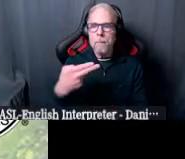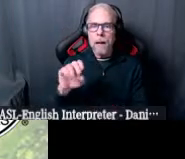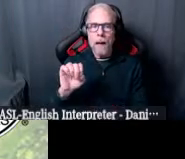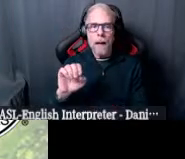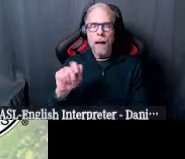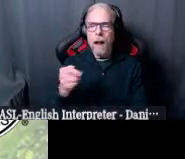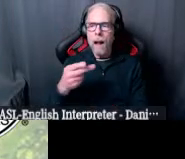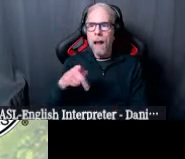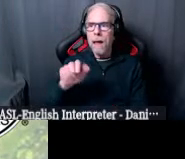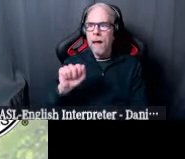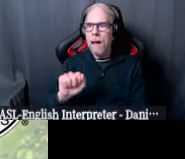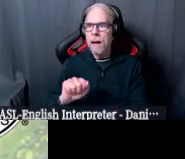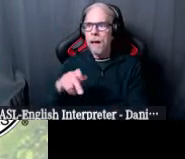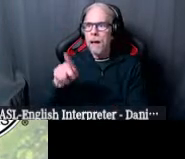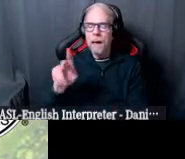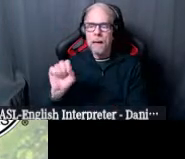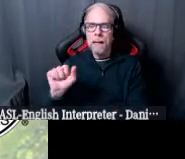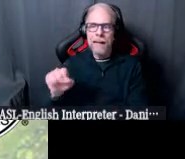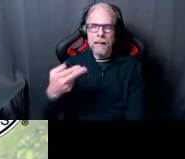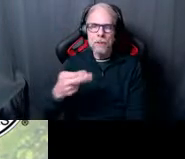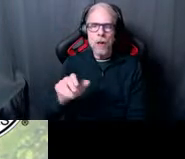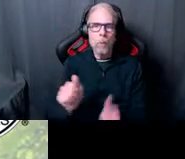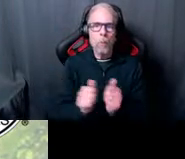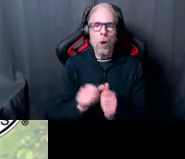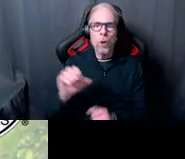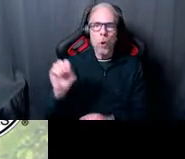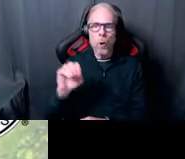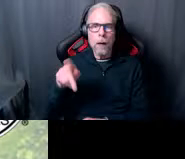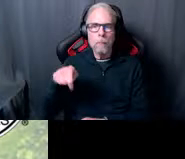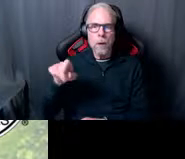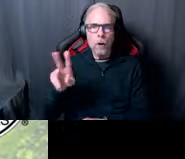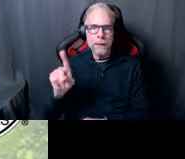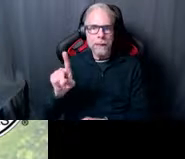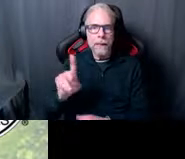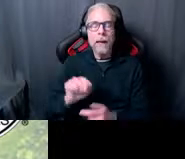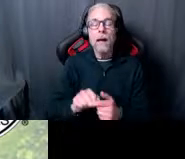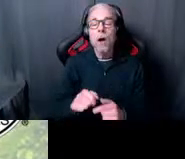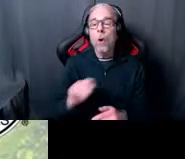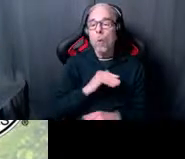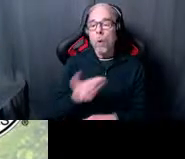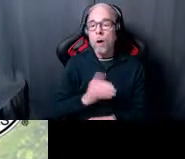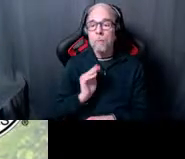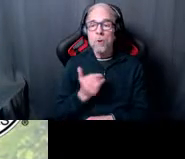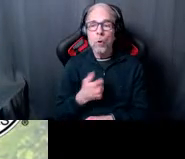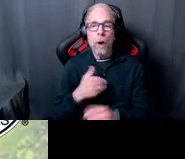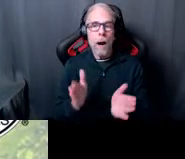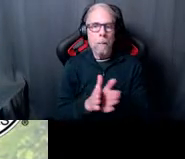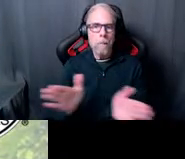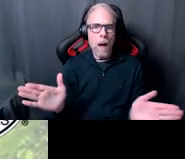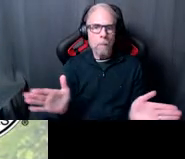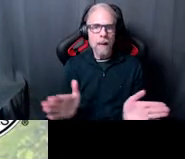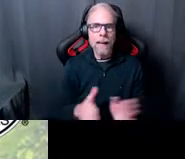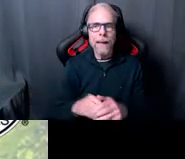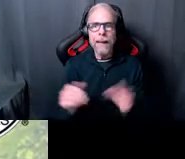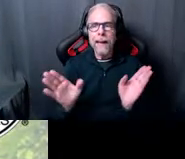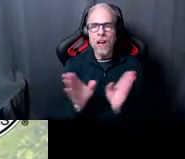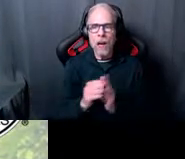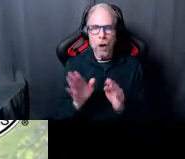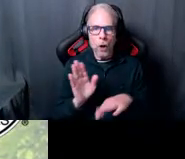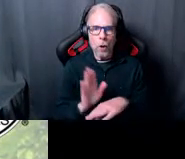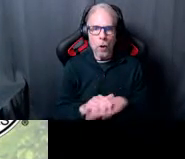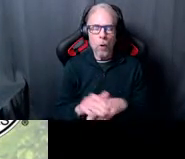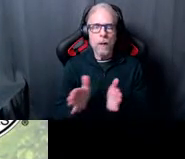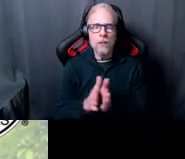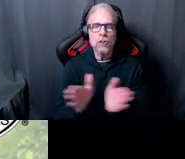I am with Oregon Parks and Recreation Department. Welcome to our public hearing on general park